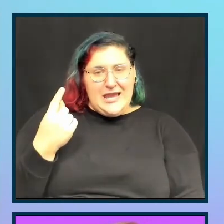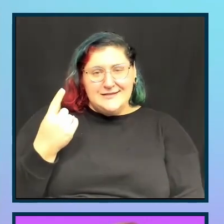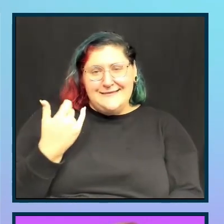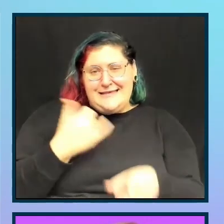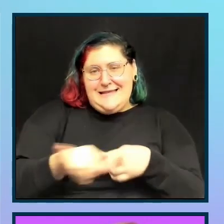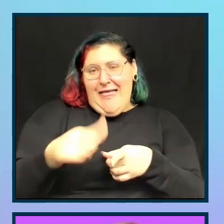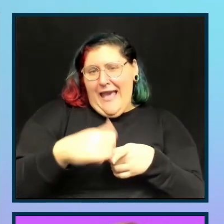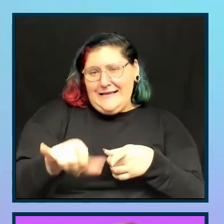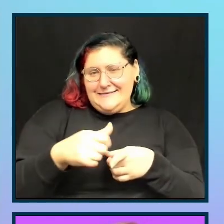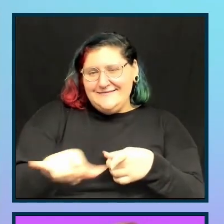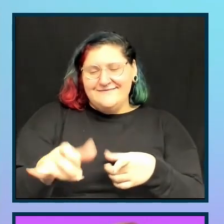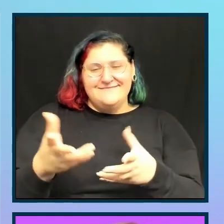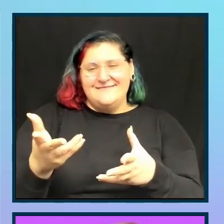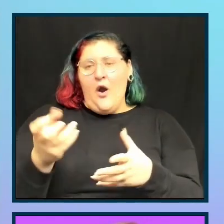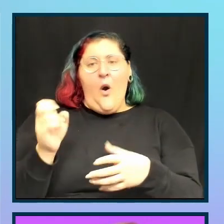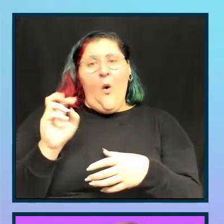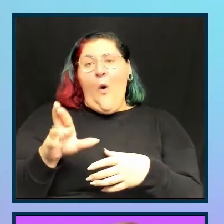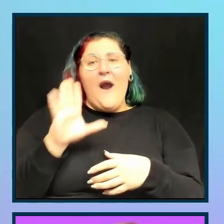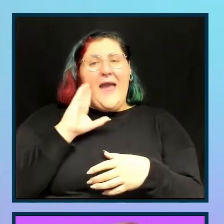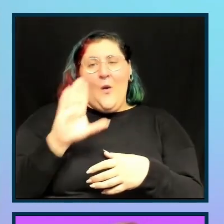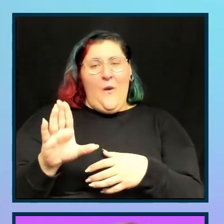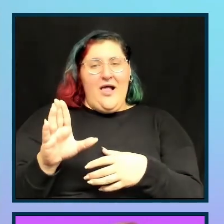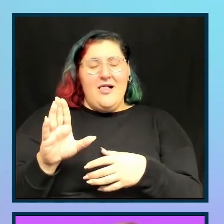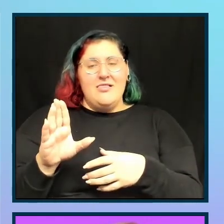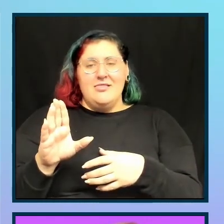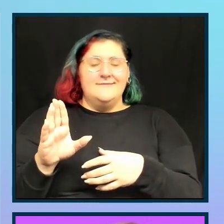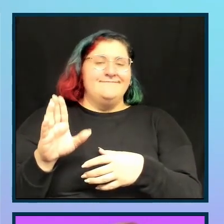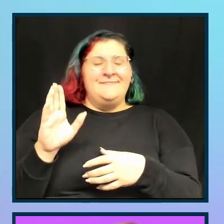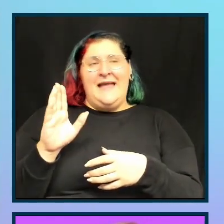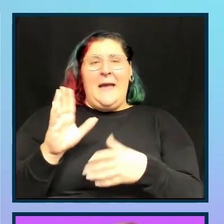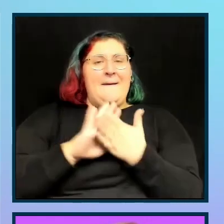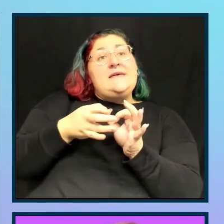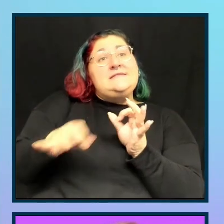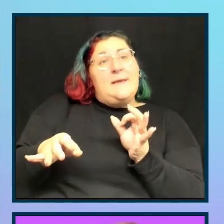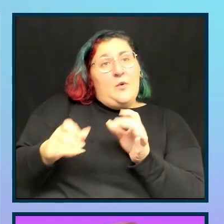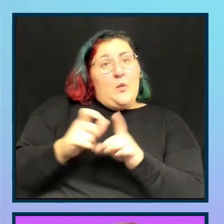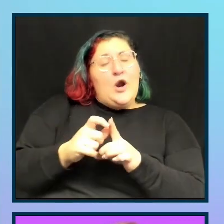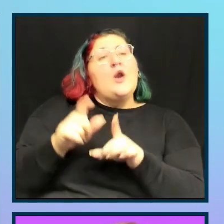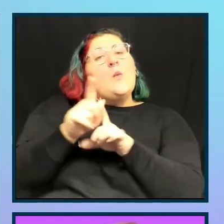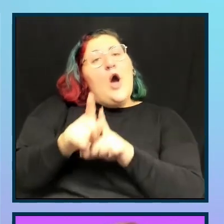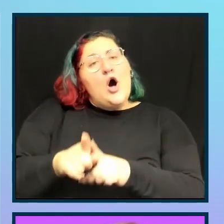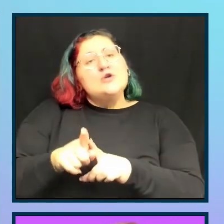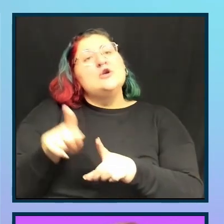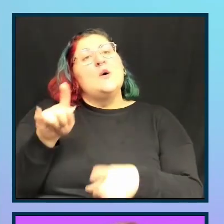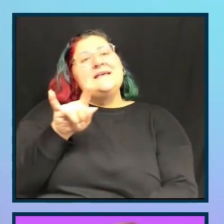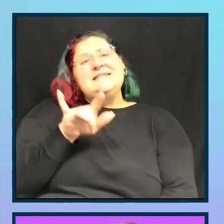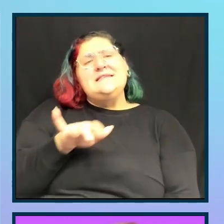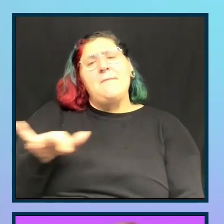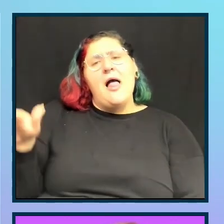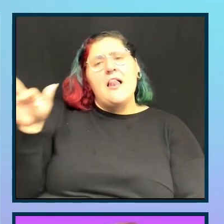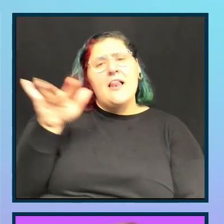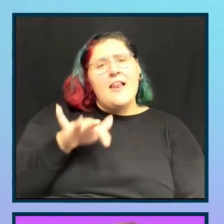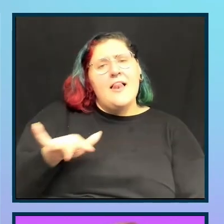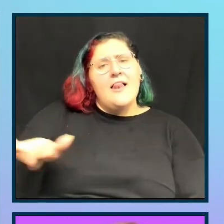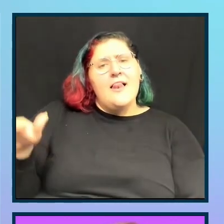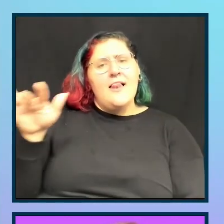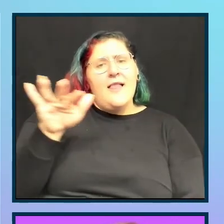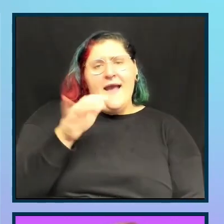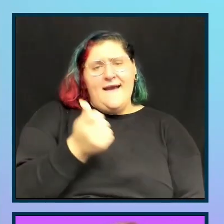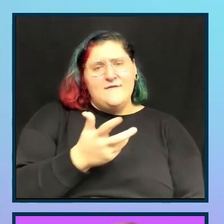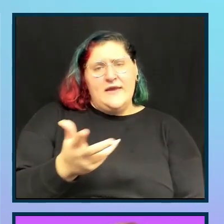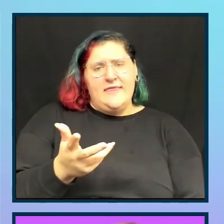is different age groups have different motor skills, and they prefer to go on the internet in different ways. So if you're talking about the